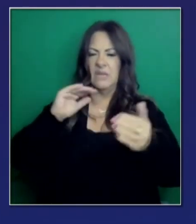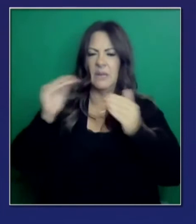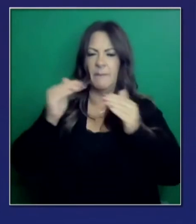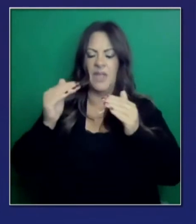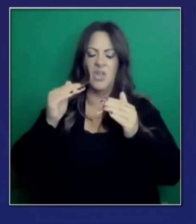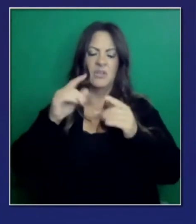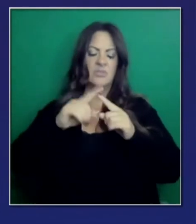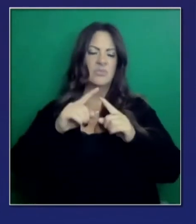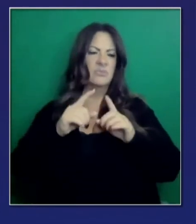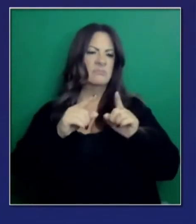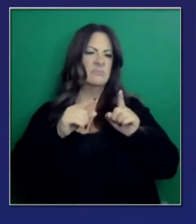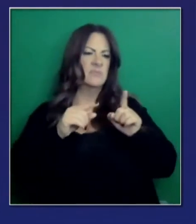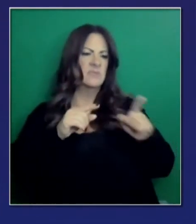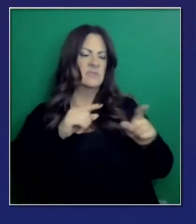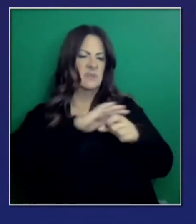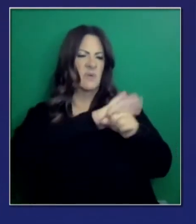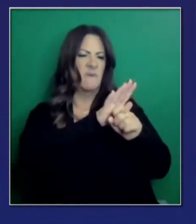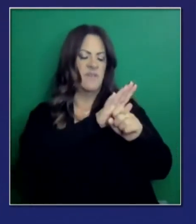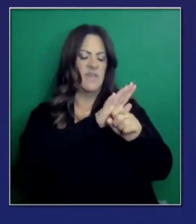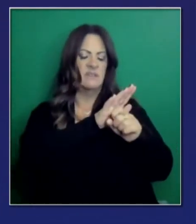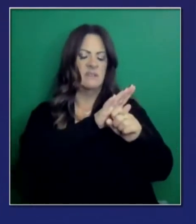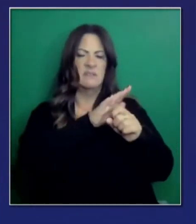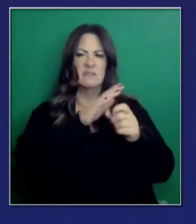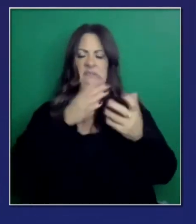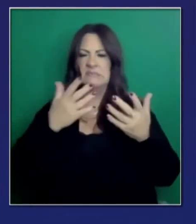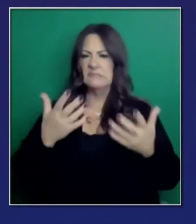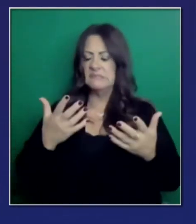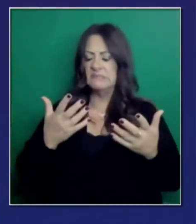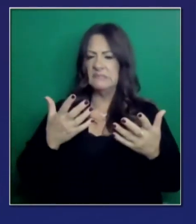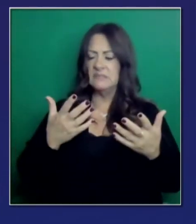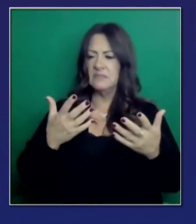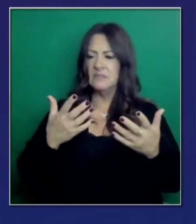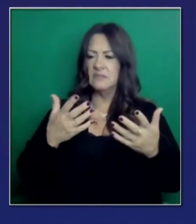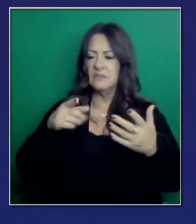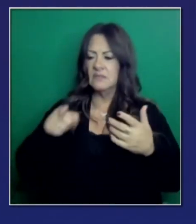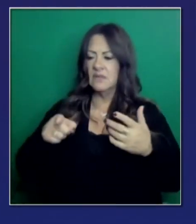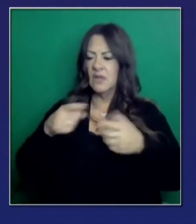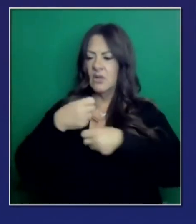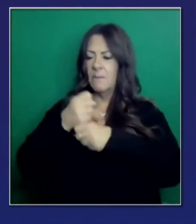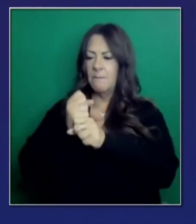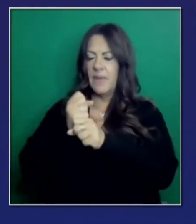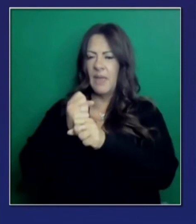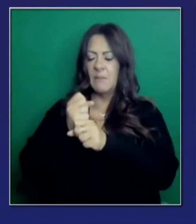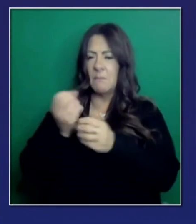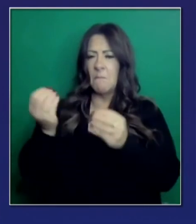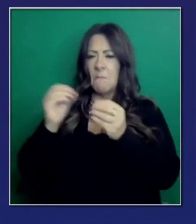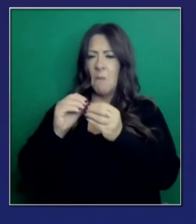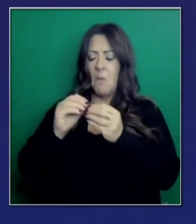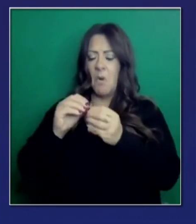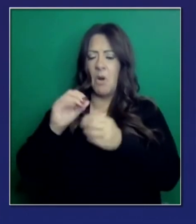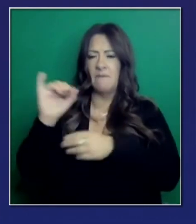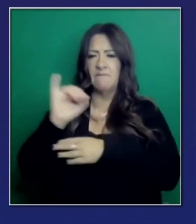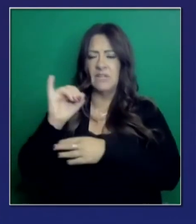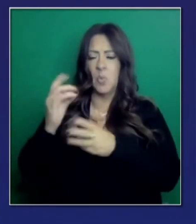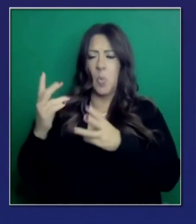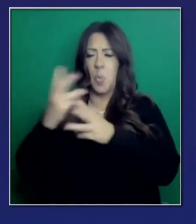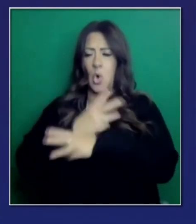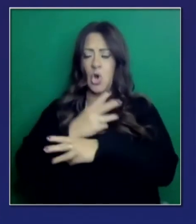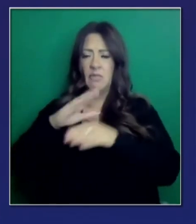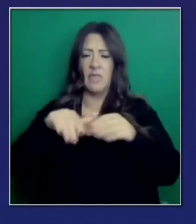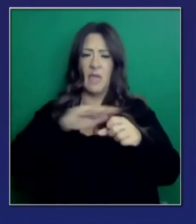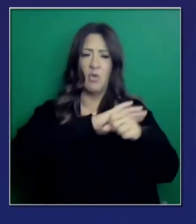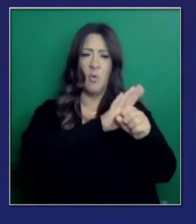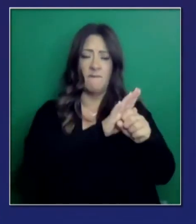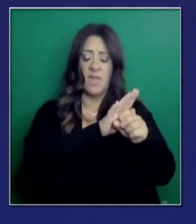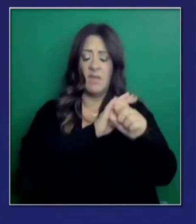looking at it. Same thing with virulence. Does it create infections that are worse than the ones we've been seeing? Are more